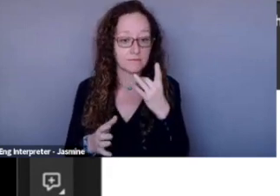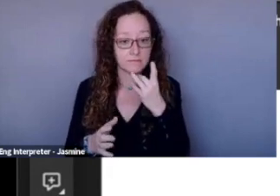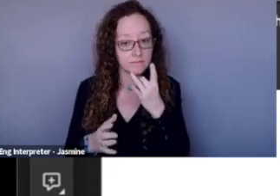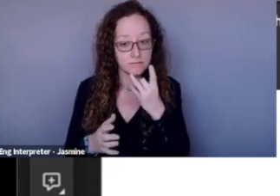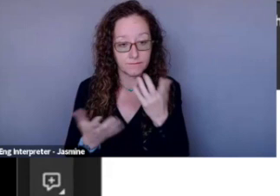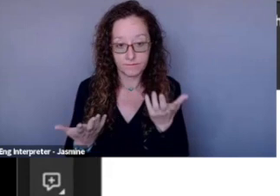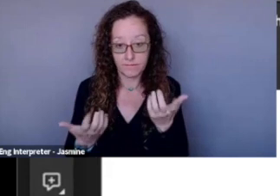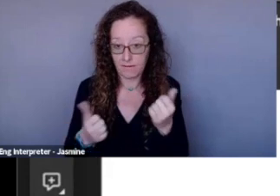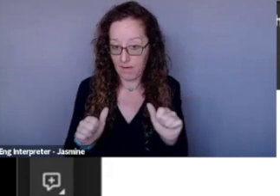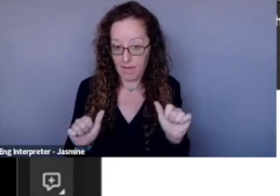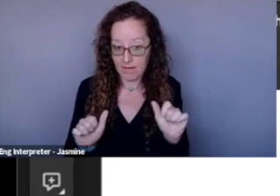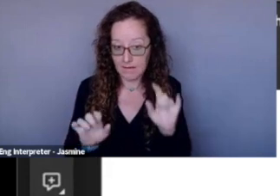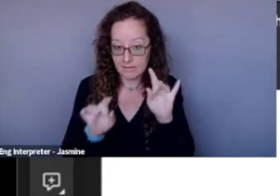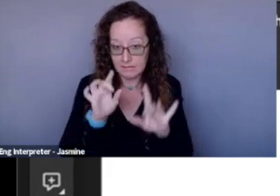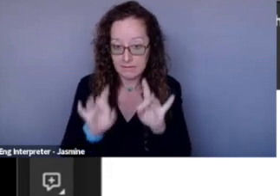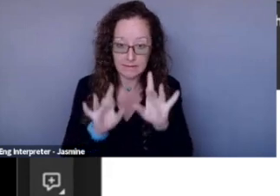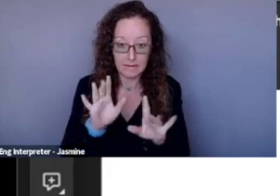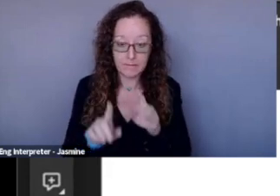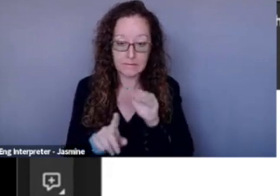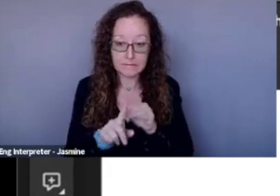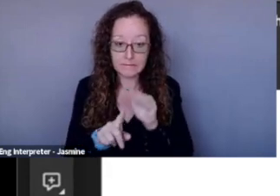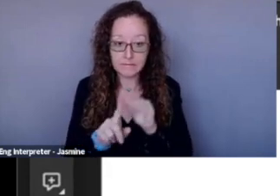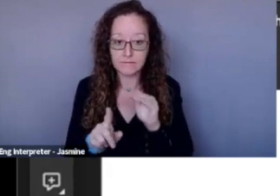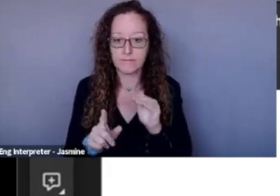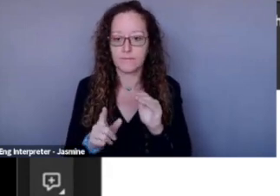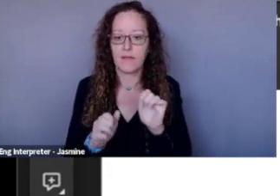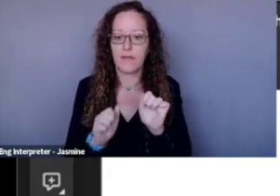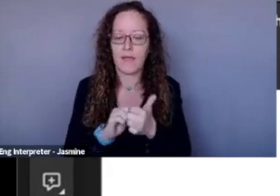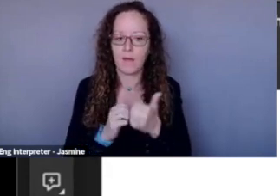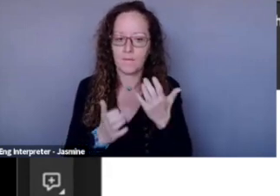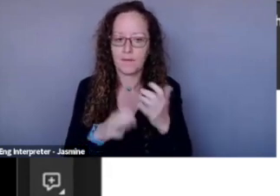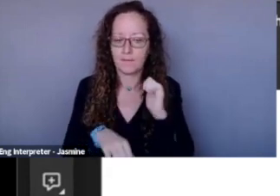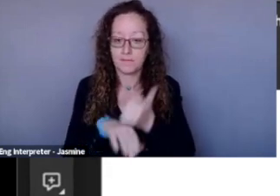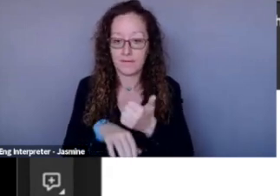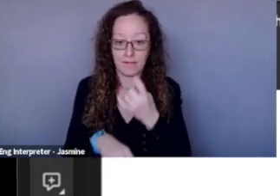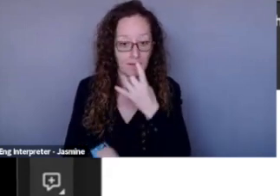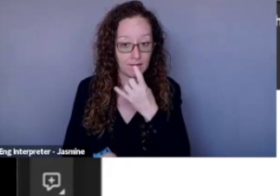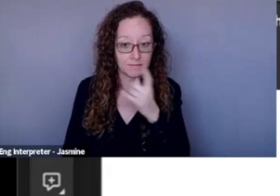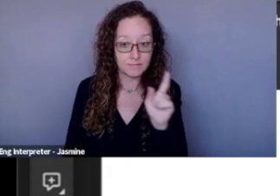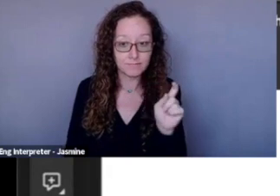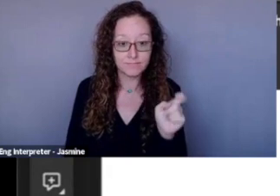be any tips in here that might help with how the lights might look?